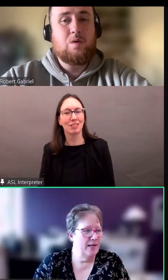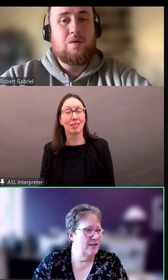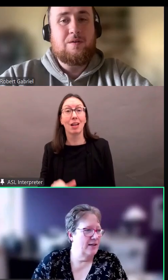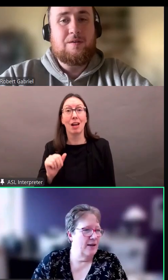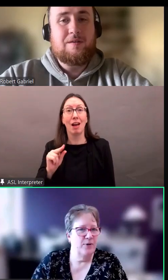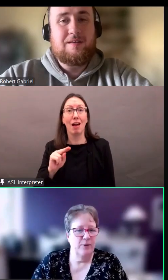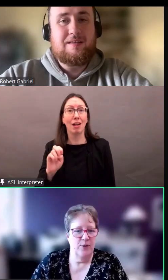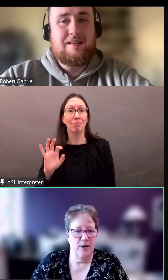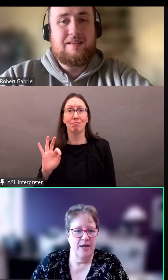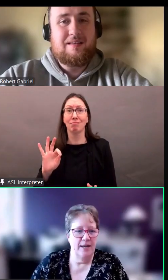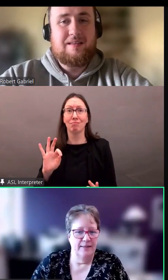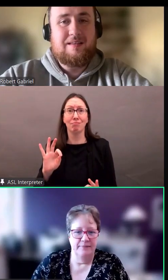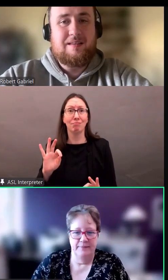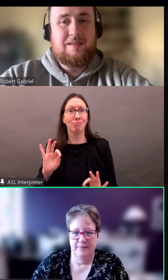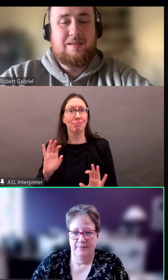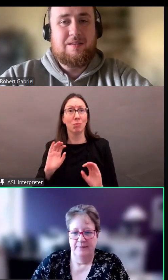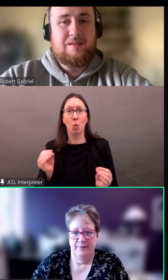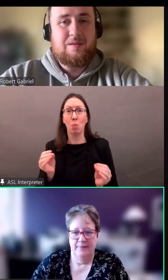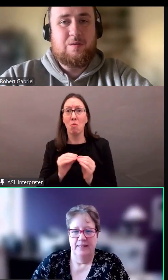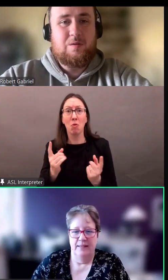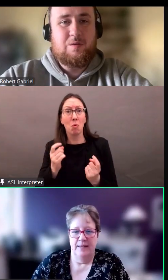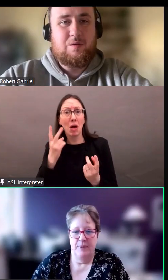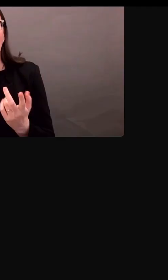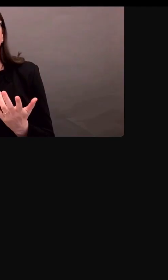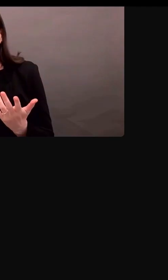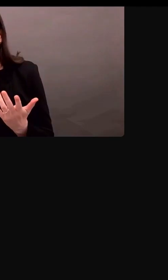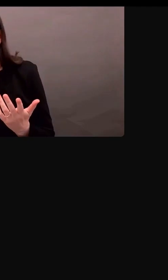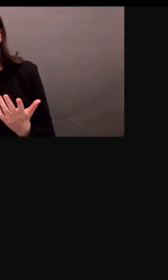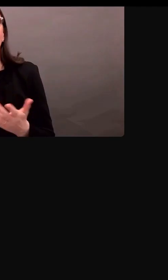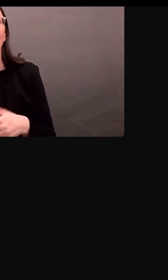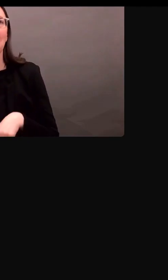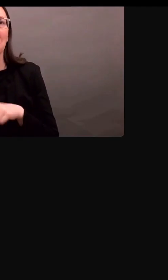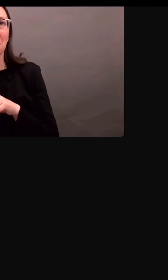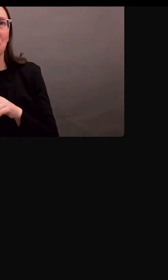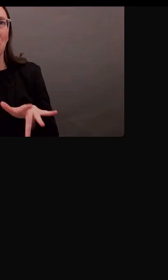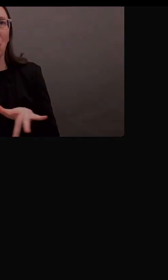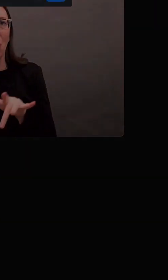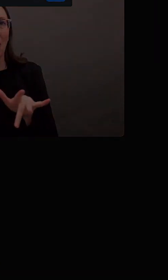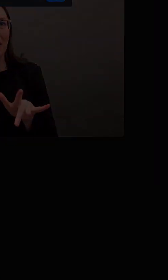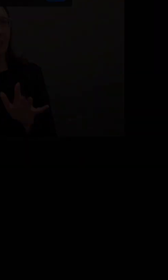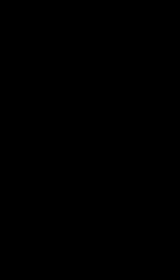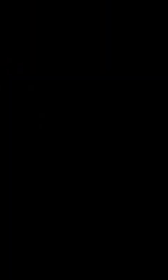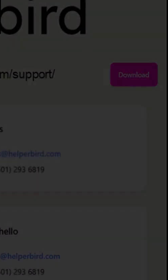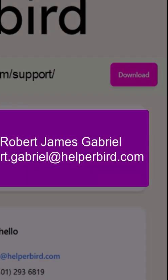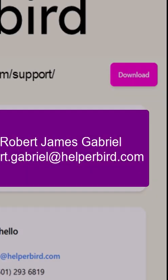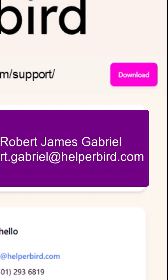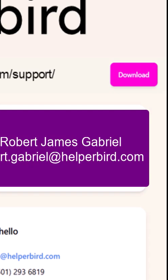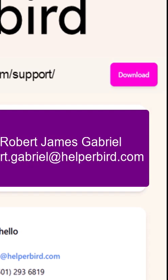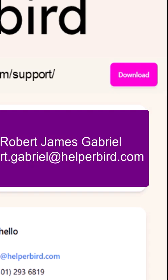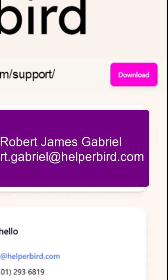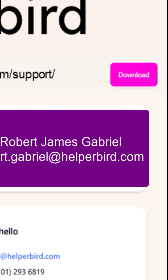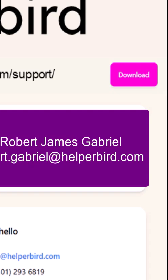go ahead and stop the recording and let people get on with their afternoons.